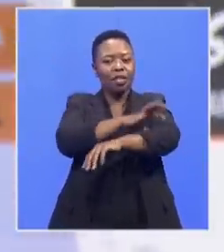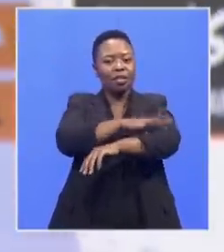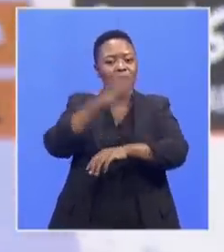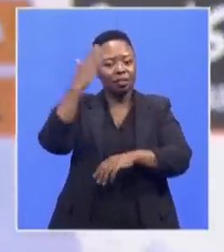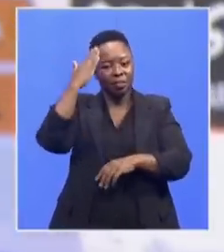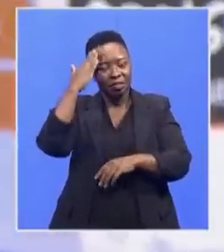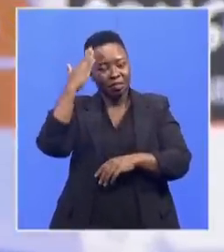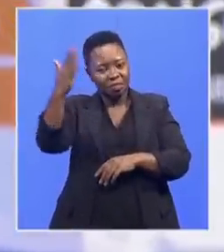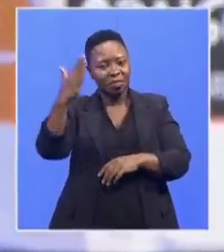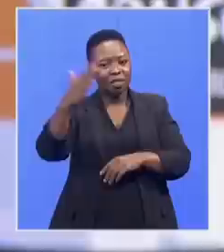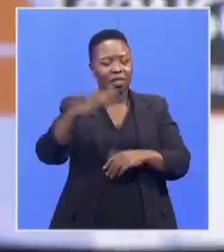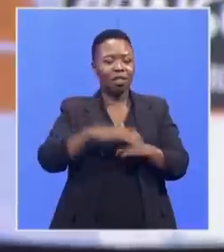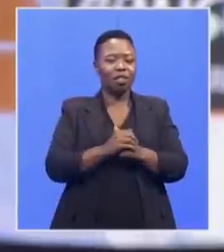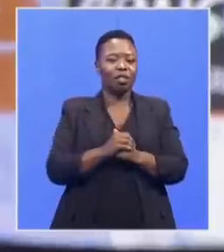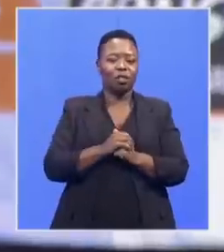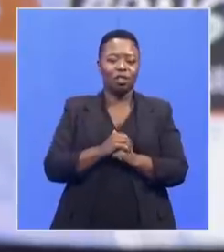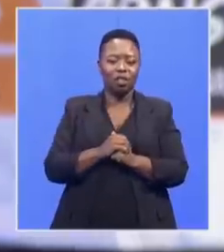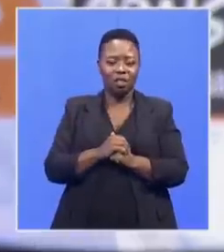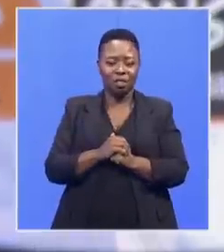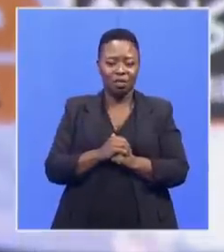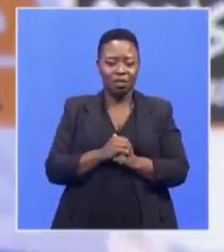Abishane.